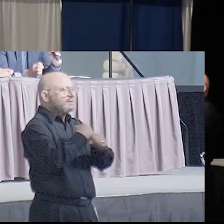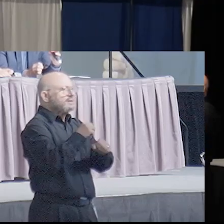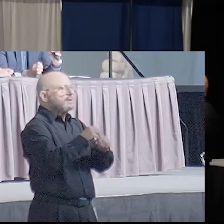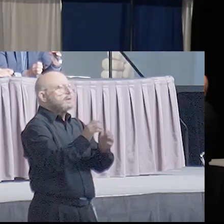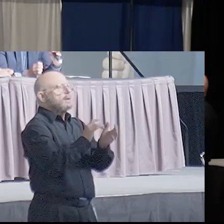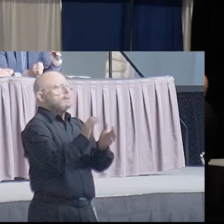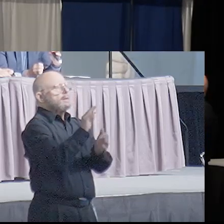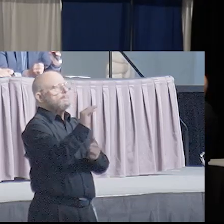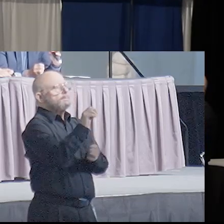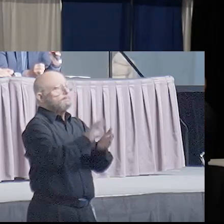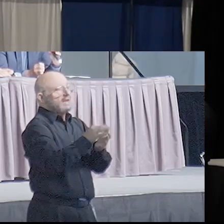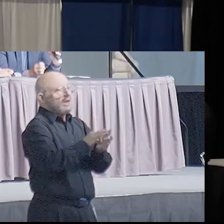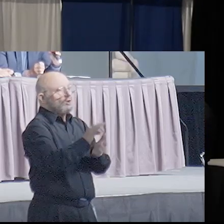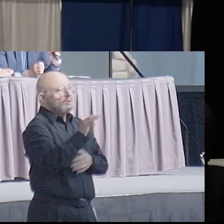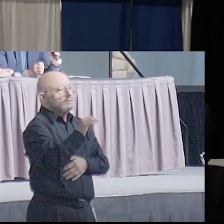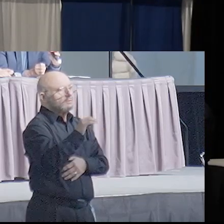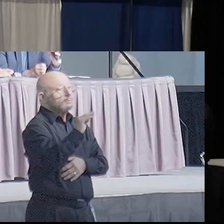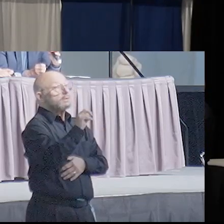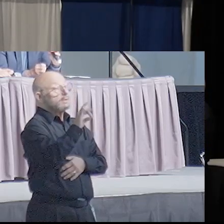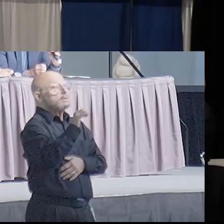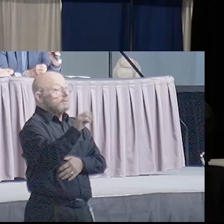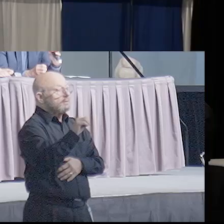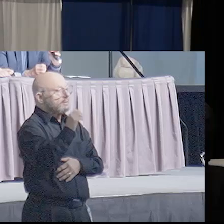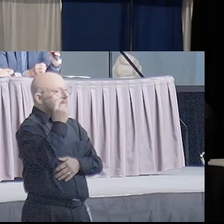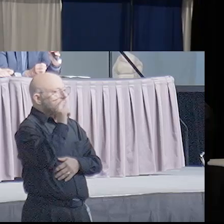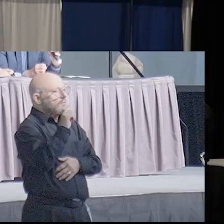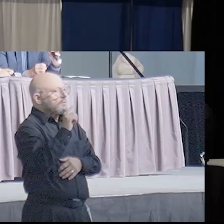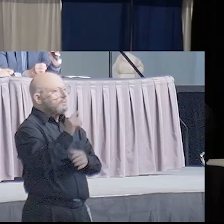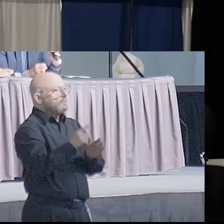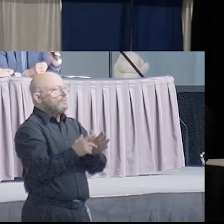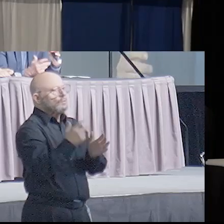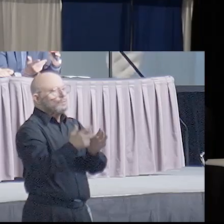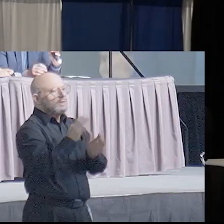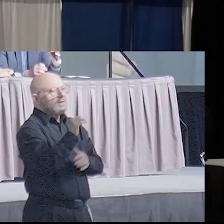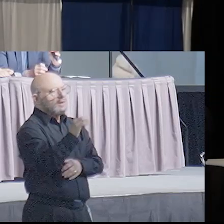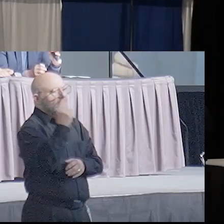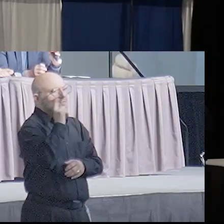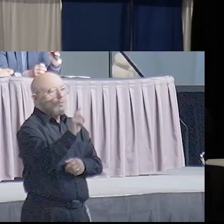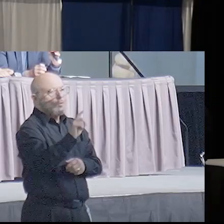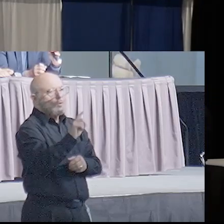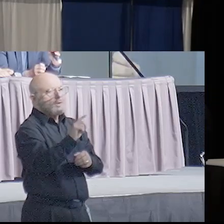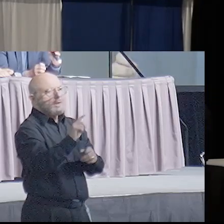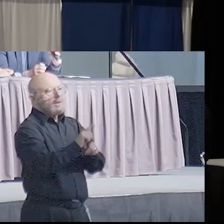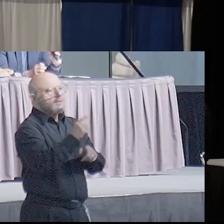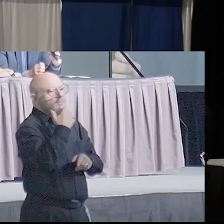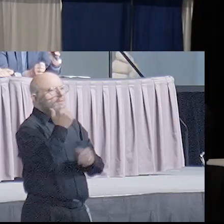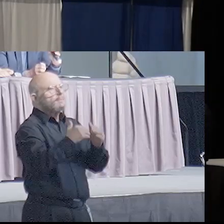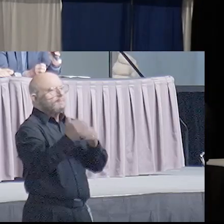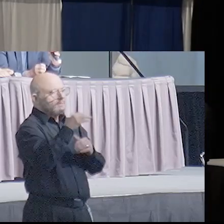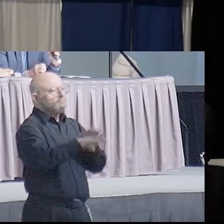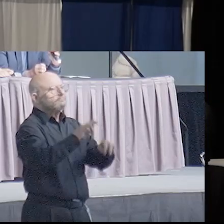investigator. So I've witnessed the critical gaps in care, and especially the delivery of DME